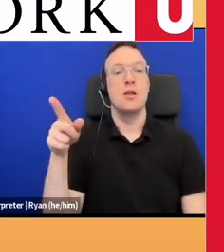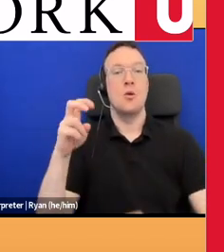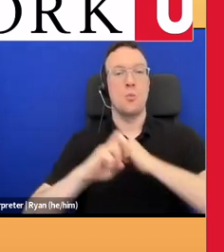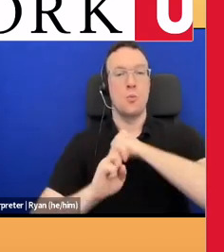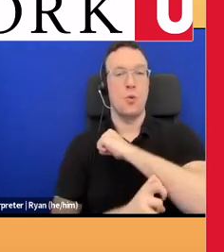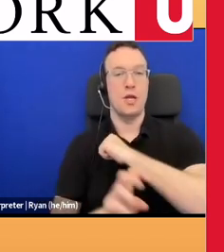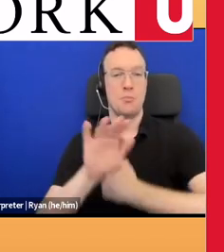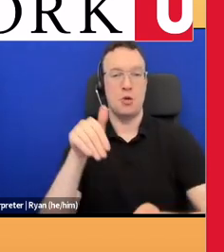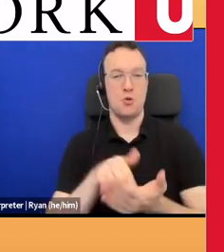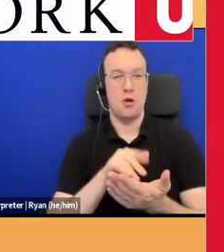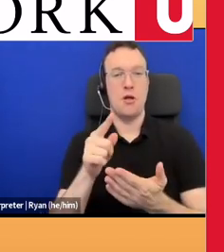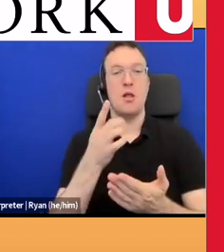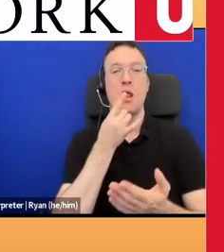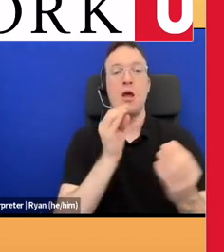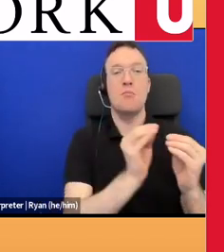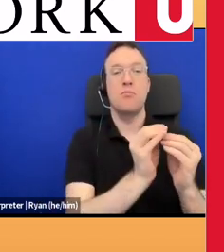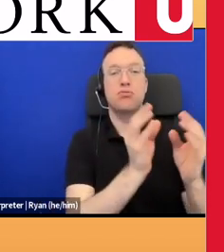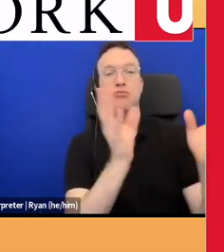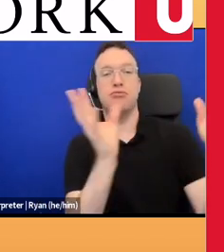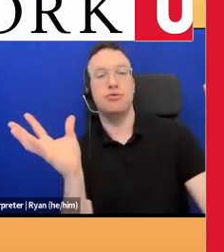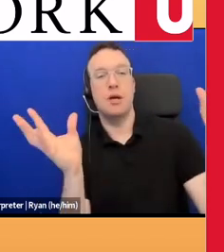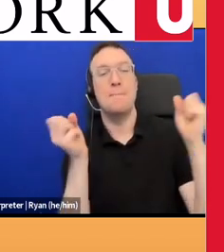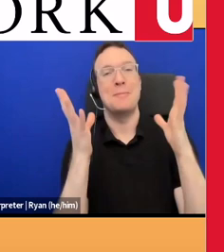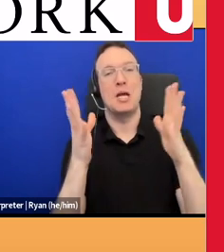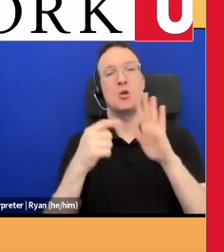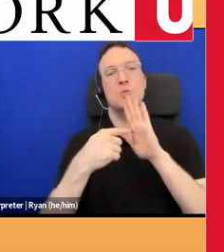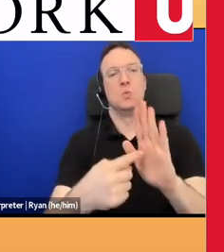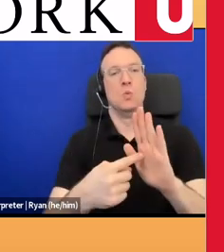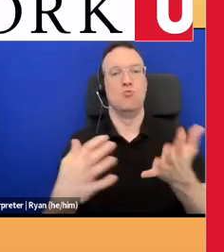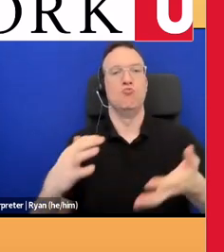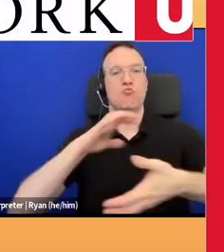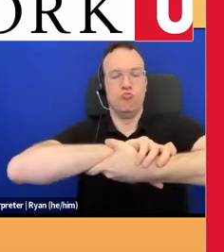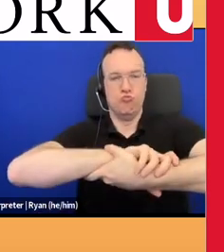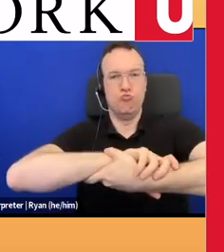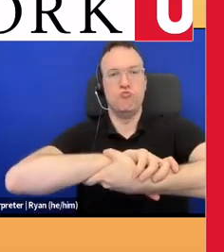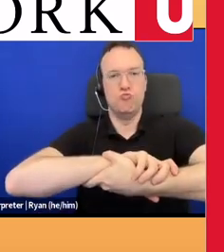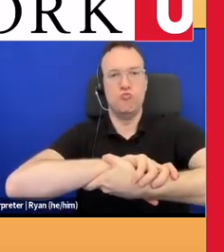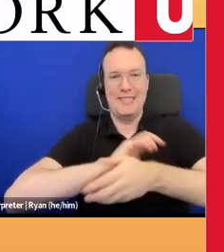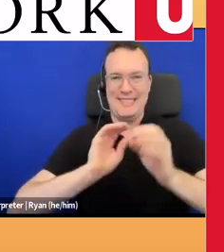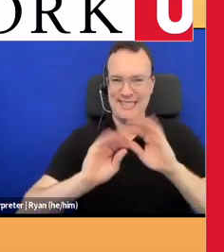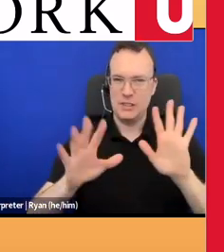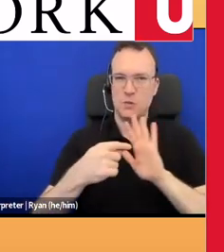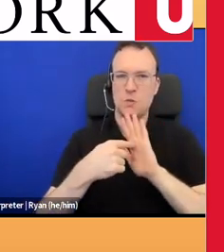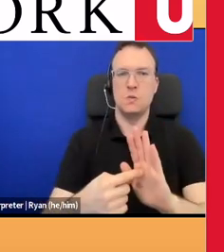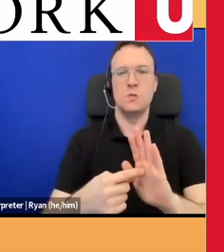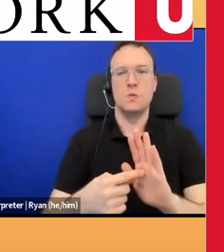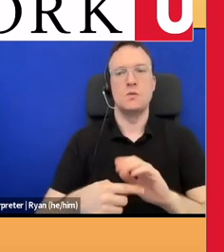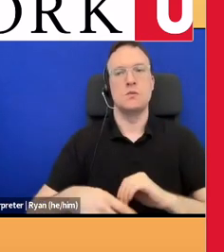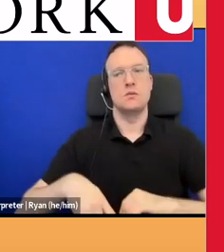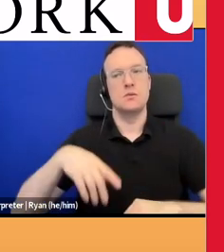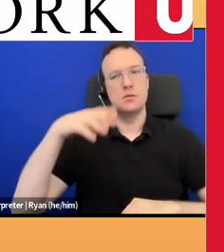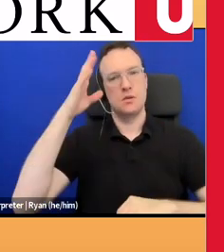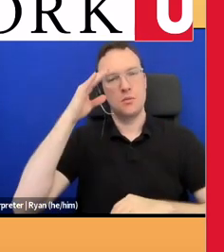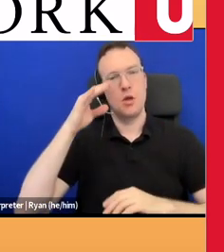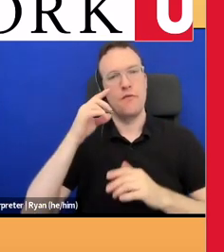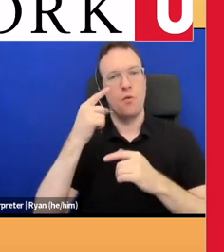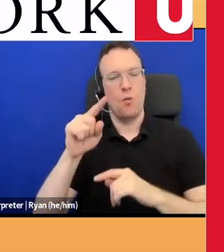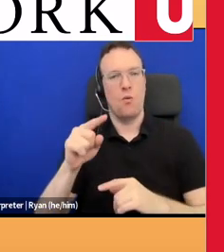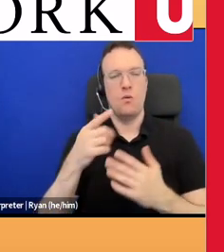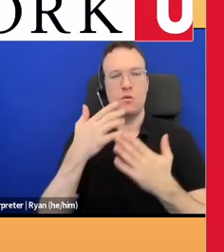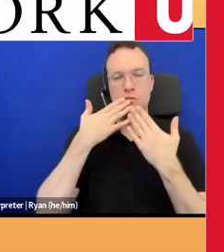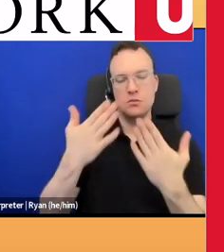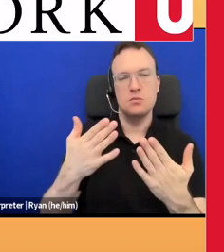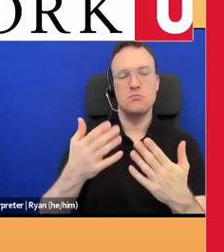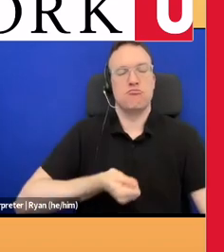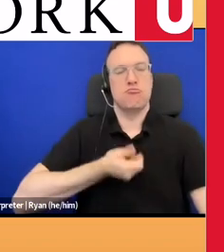Montreal as one of the, quote, many signs of solidarity, unquote, to express gratitude and support, and as reminders